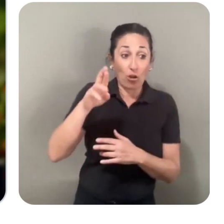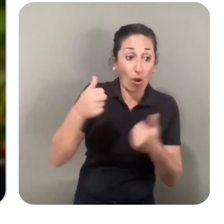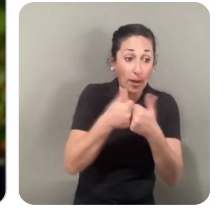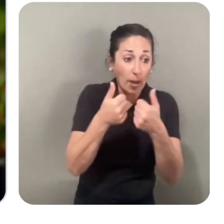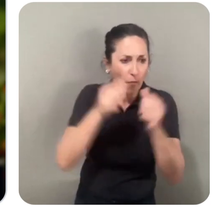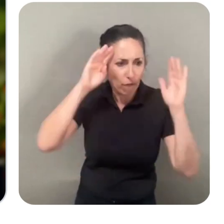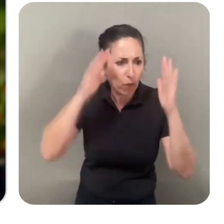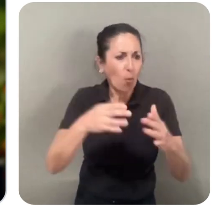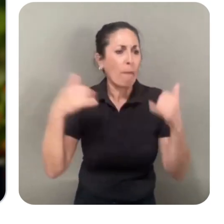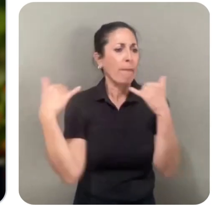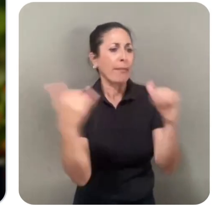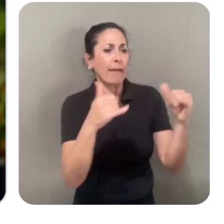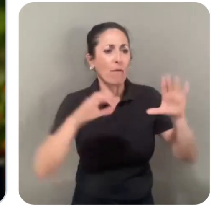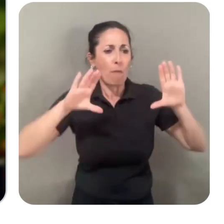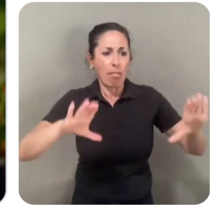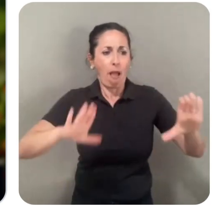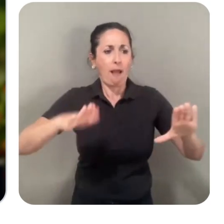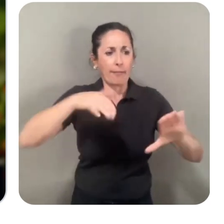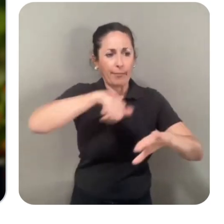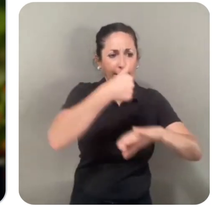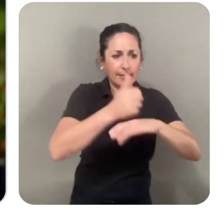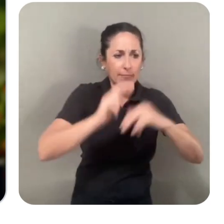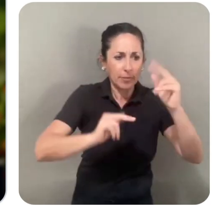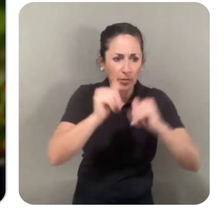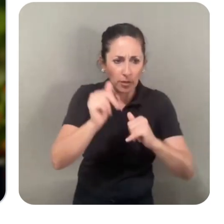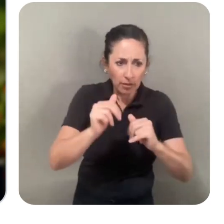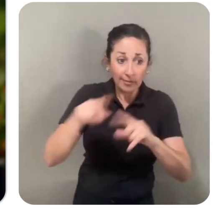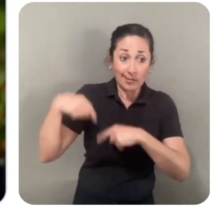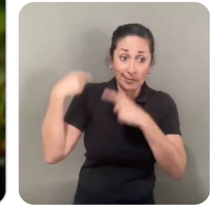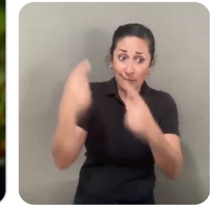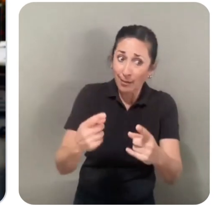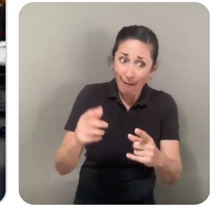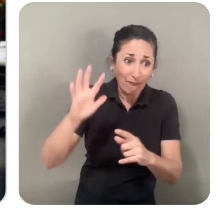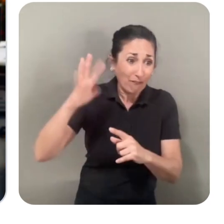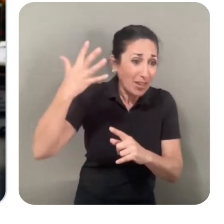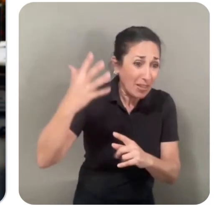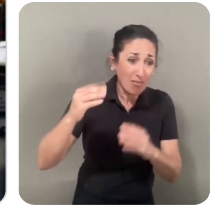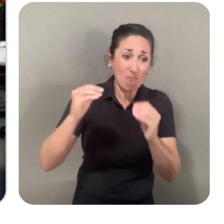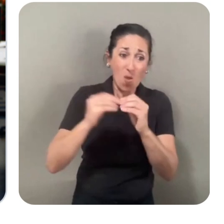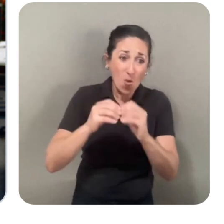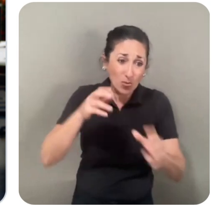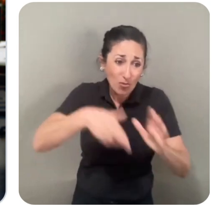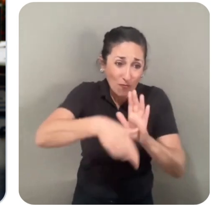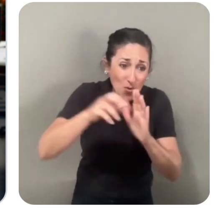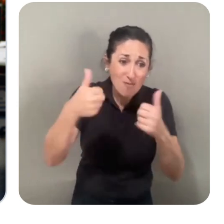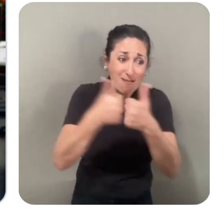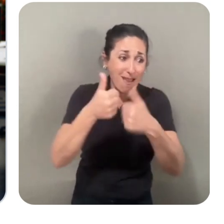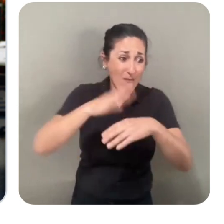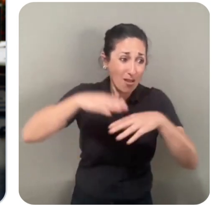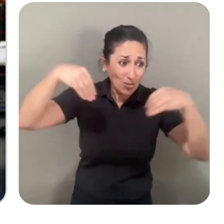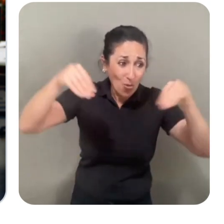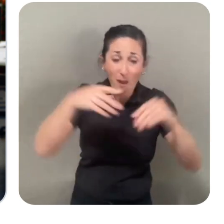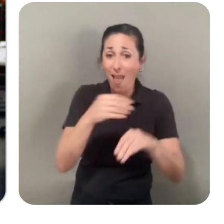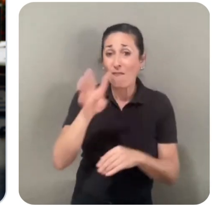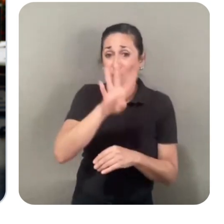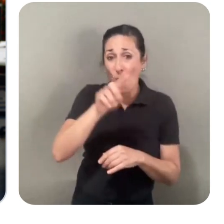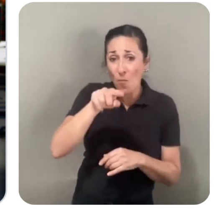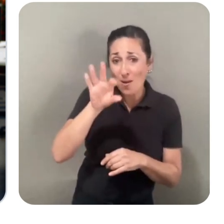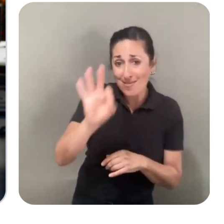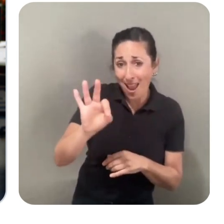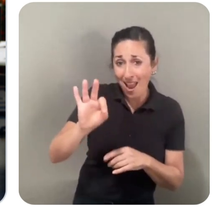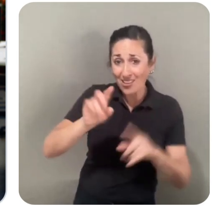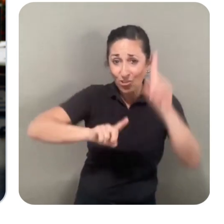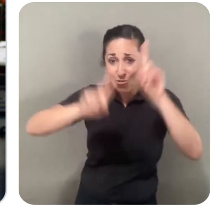to the 5th most reviewed game on the store with a 4.9 star average. Now, we feed off the immense excitement from the